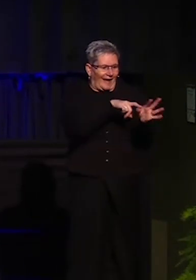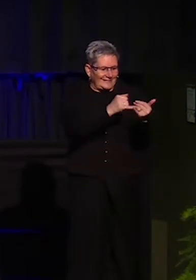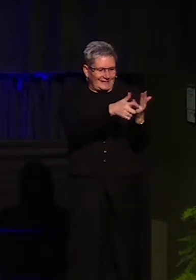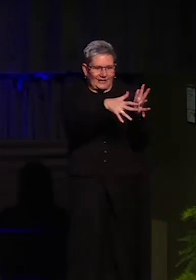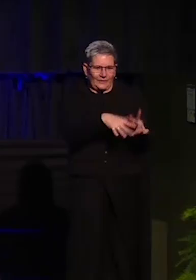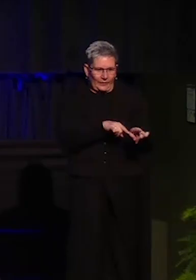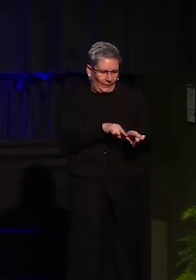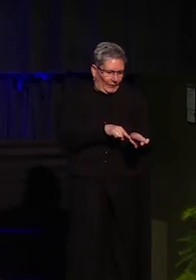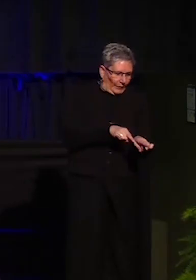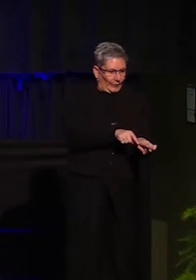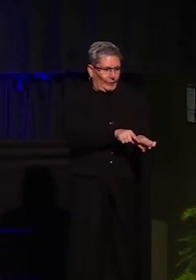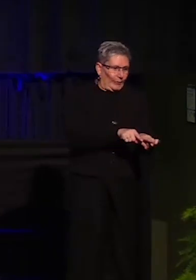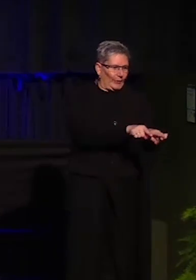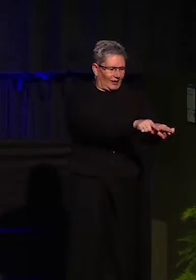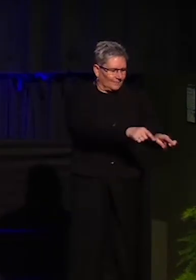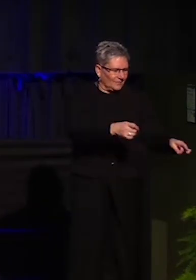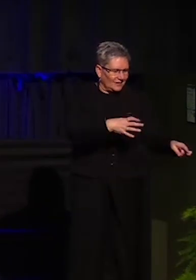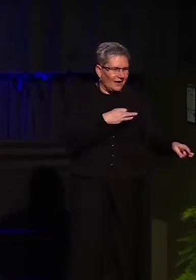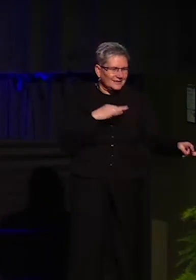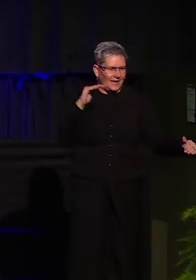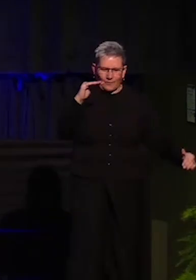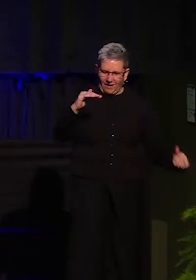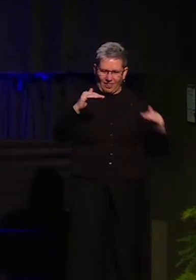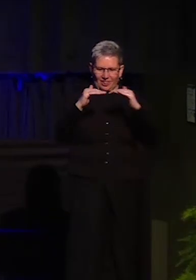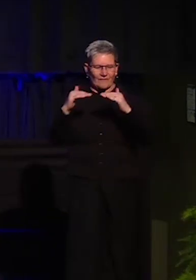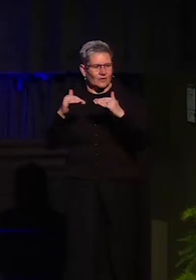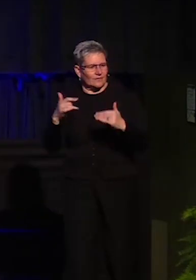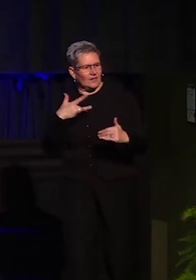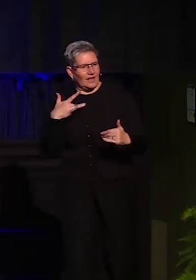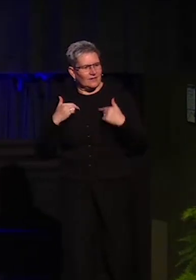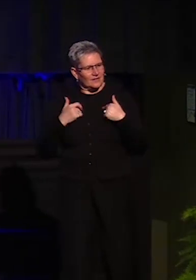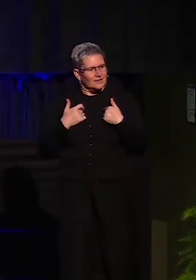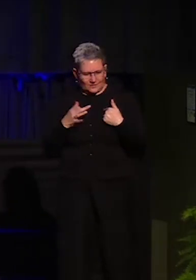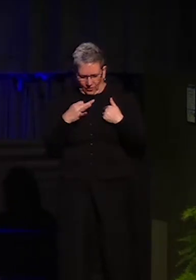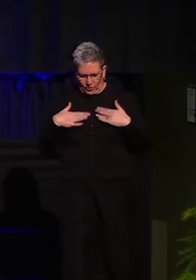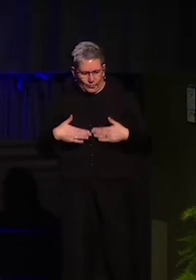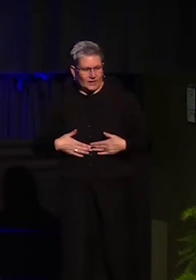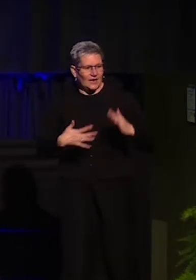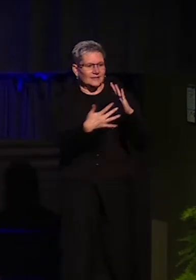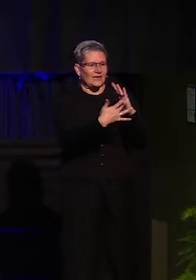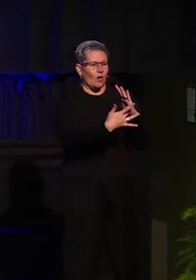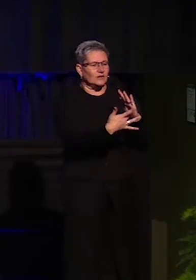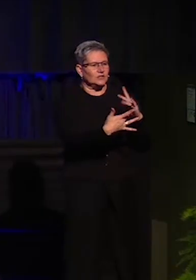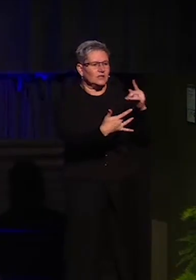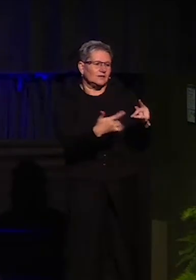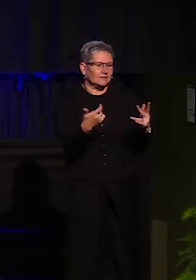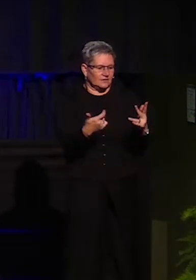doesn't come with that same level of humanity. And that's where technology isn't just the